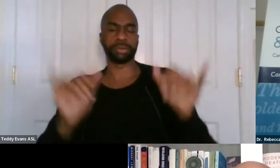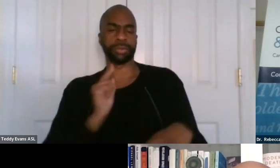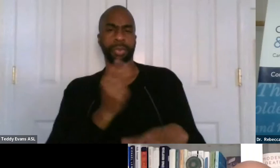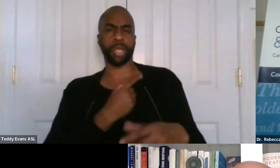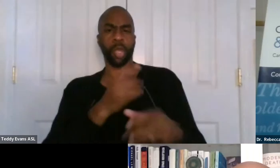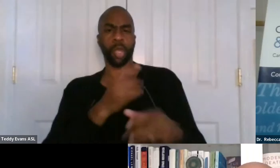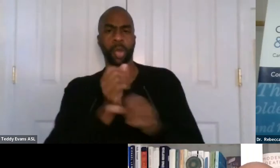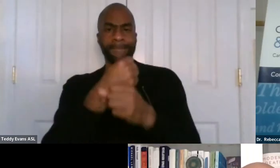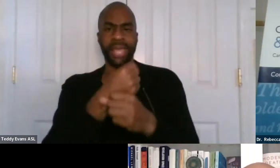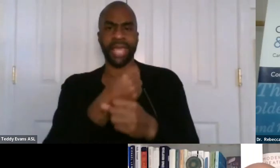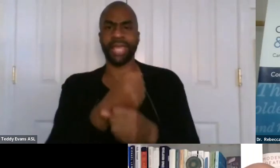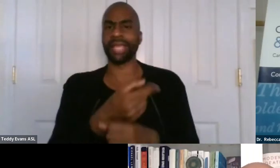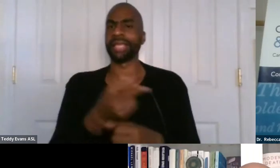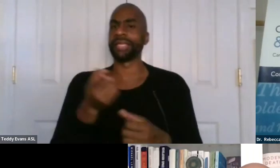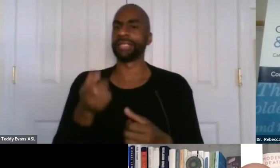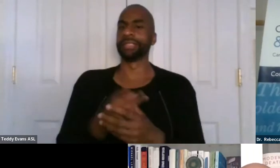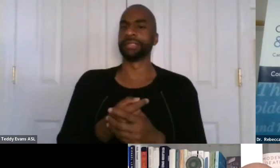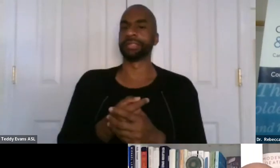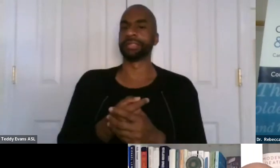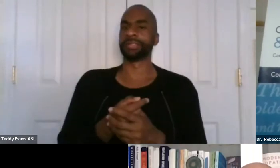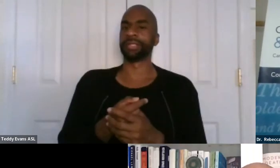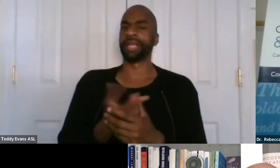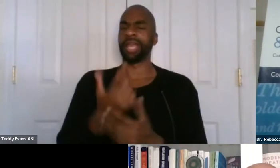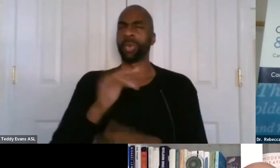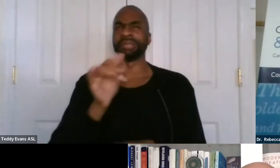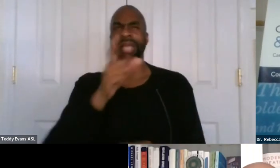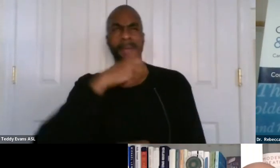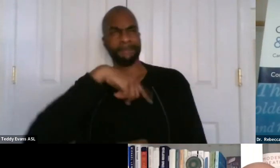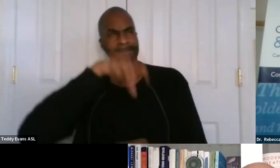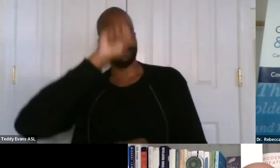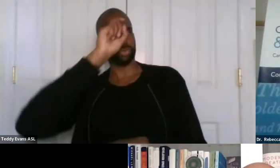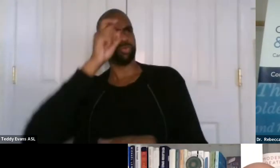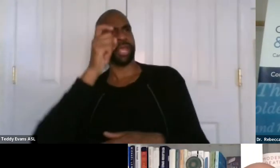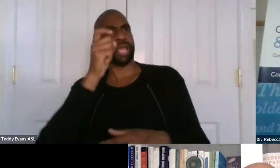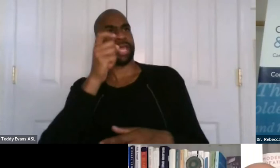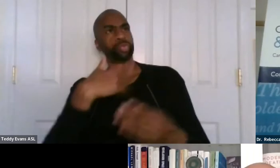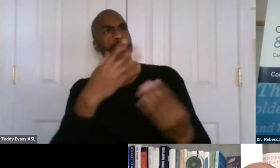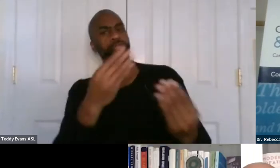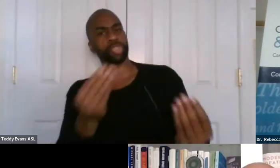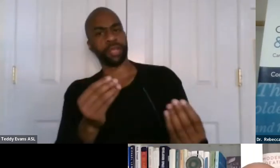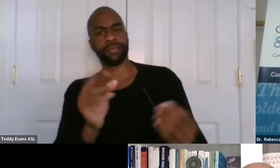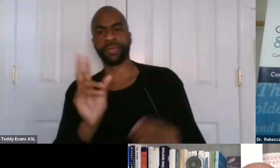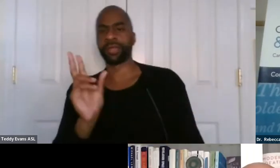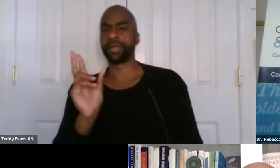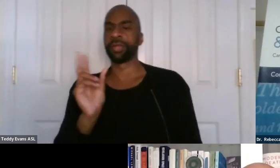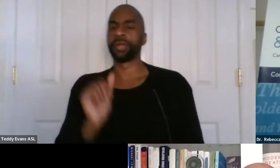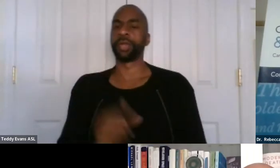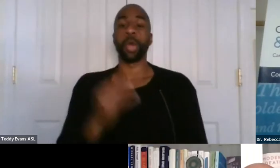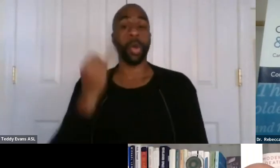are so focused on treating illness as a mystery to be solved. And when there's no mystery to be solved, then we're not as interested in it